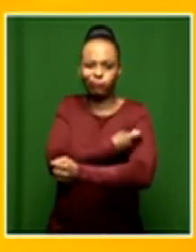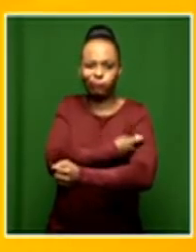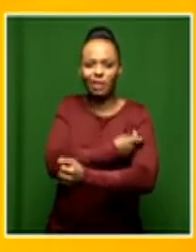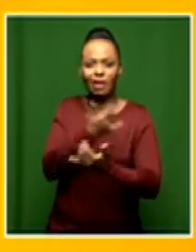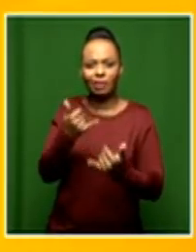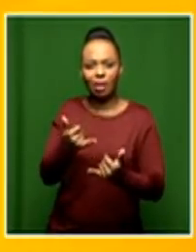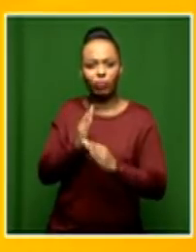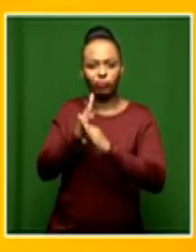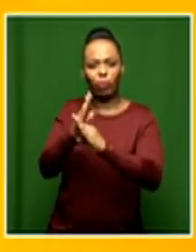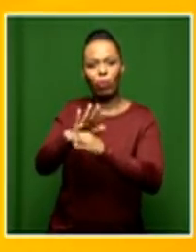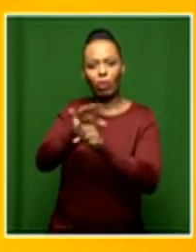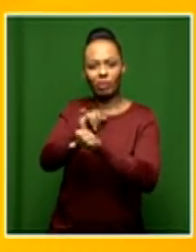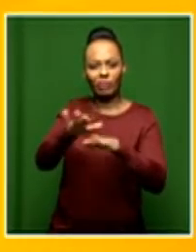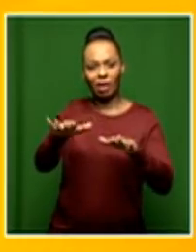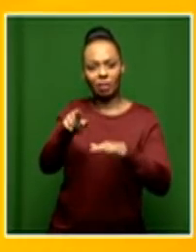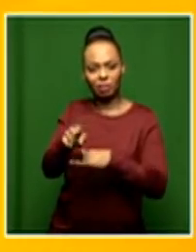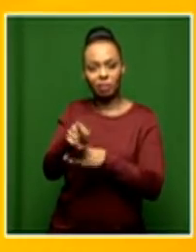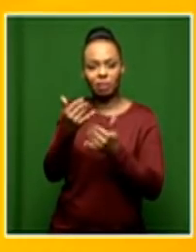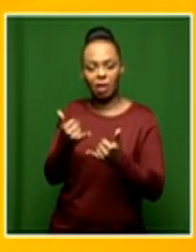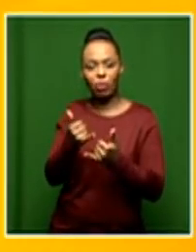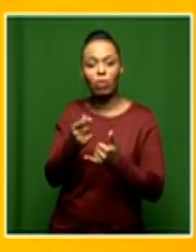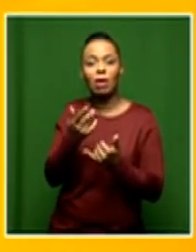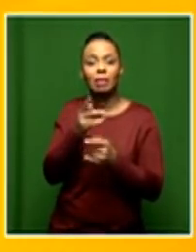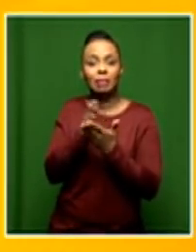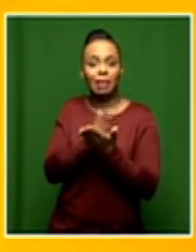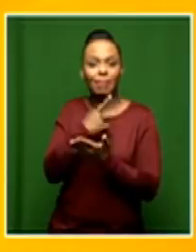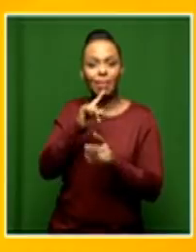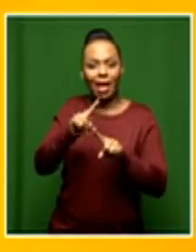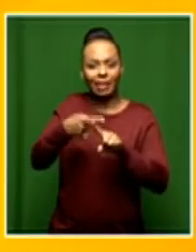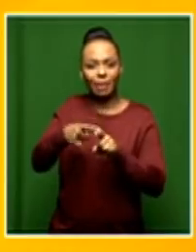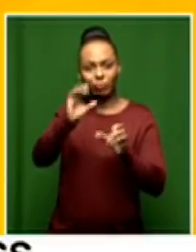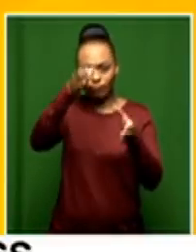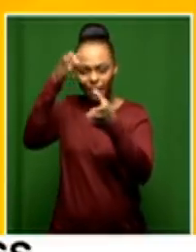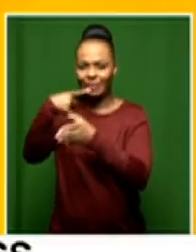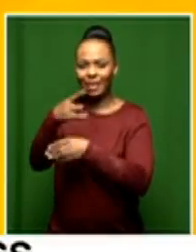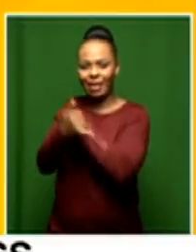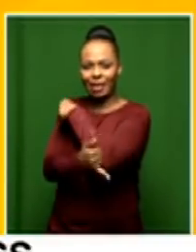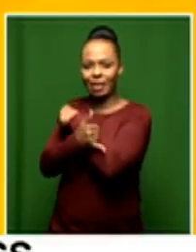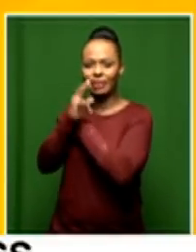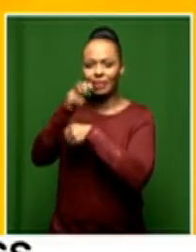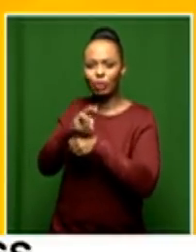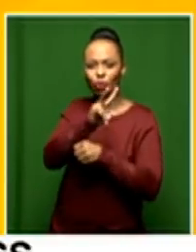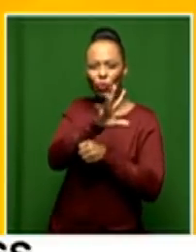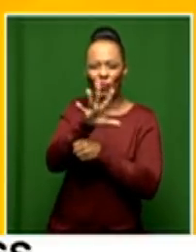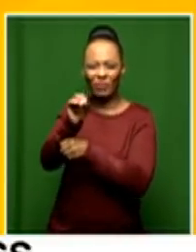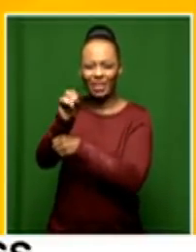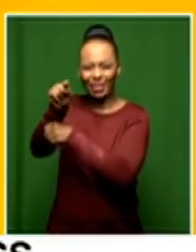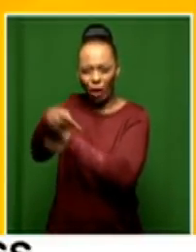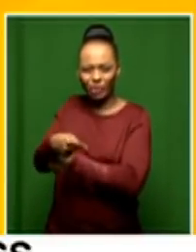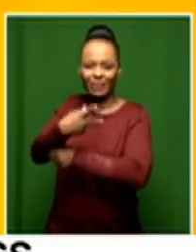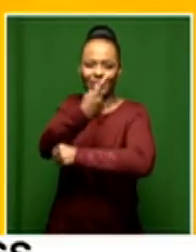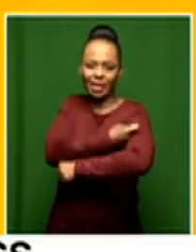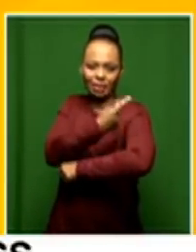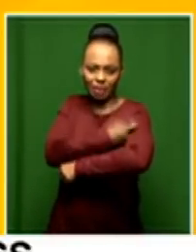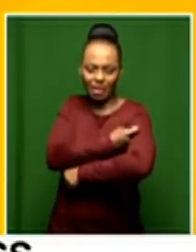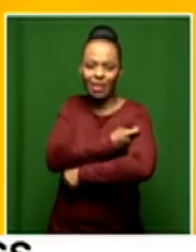wave of COVID-19 infections. Some experts say the country will need up to as many as 250,000